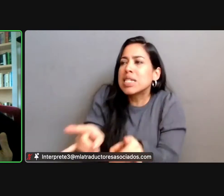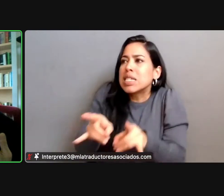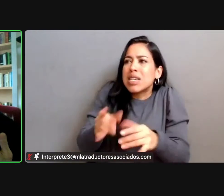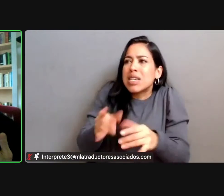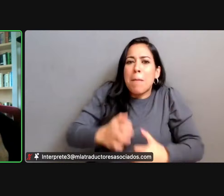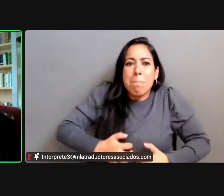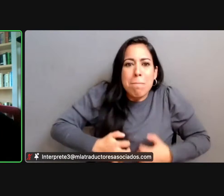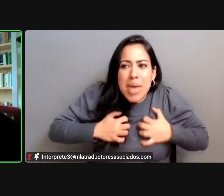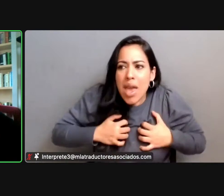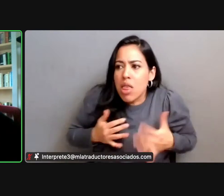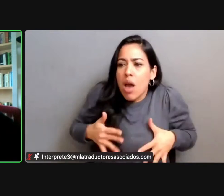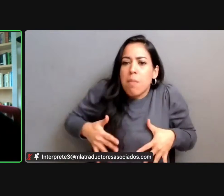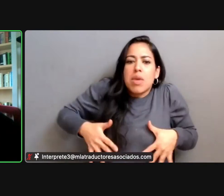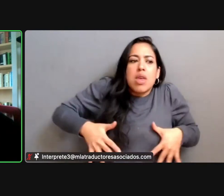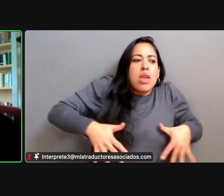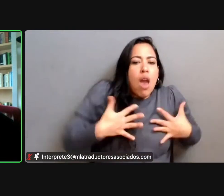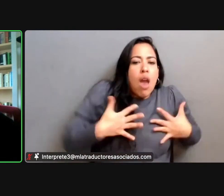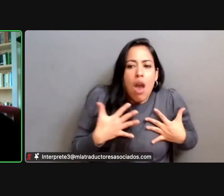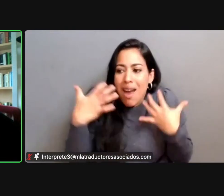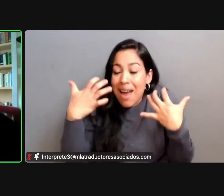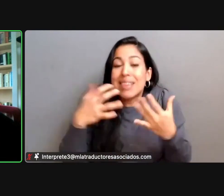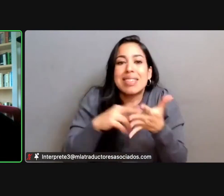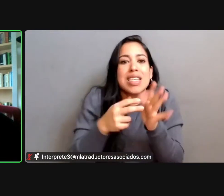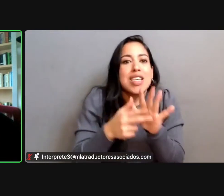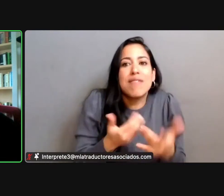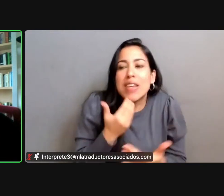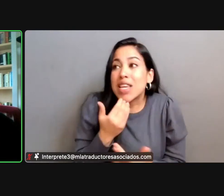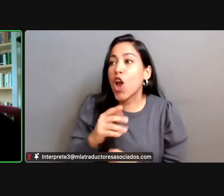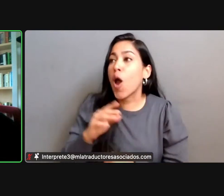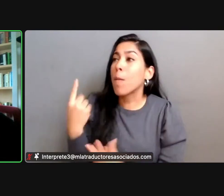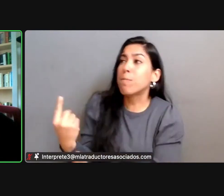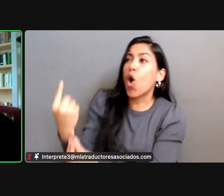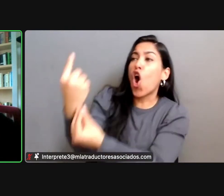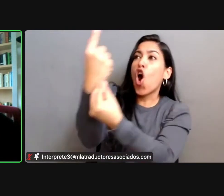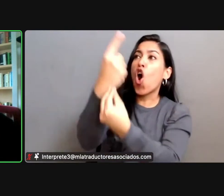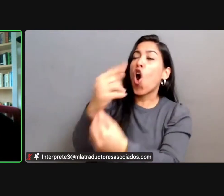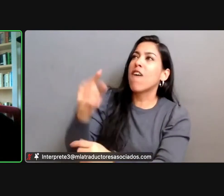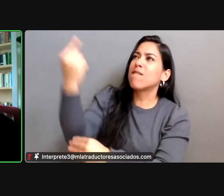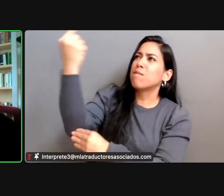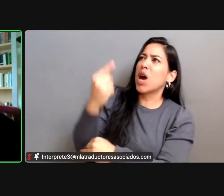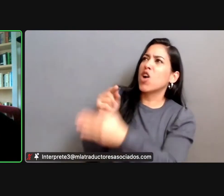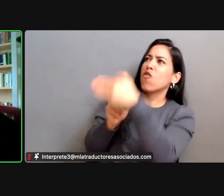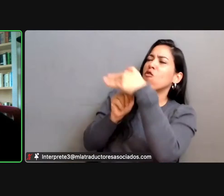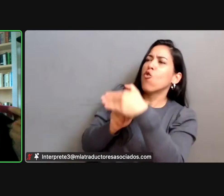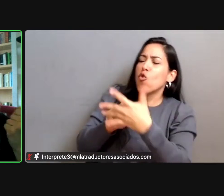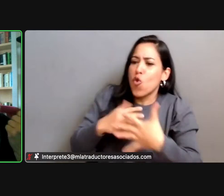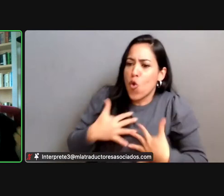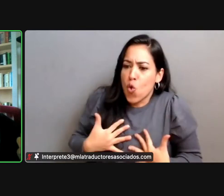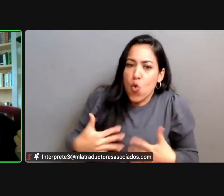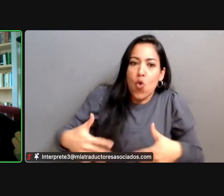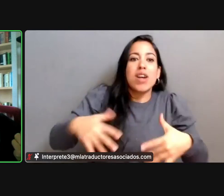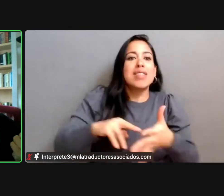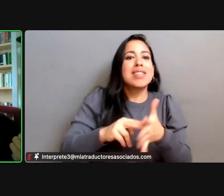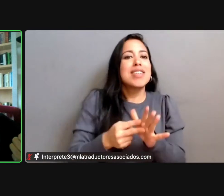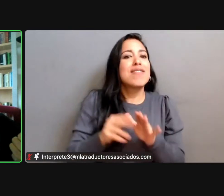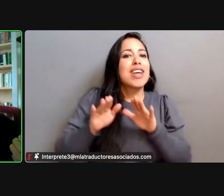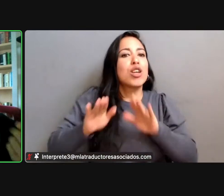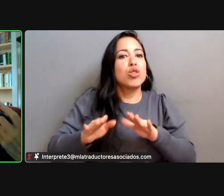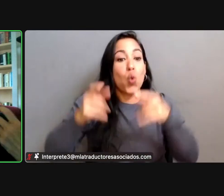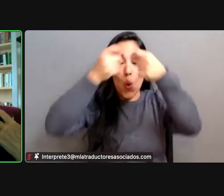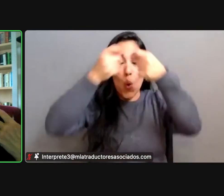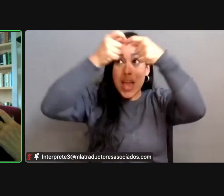fear, anxiety, with the foundation of any political power. In that regard, legitimacy